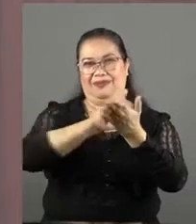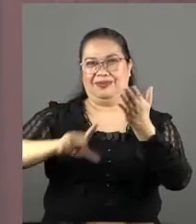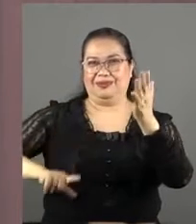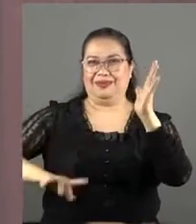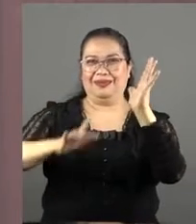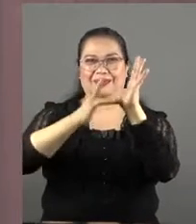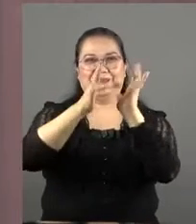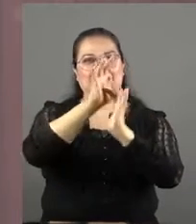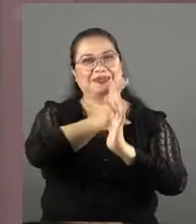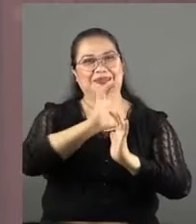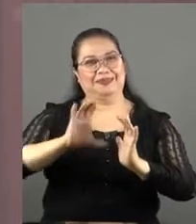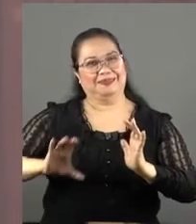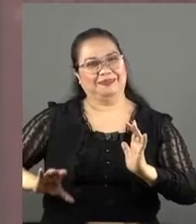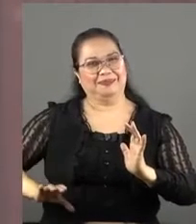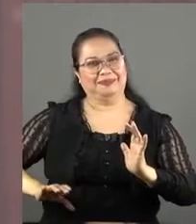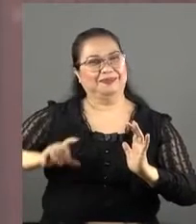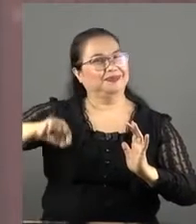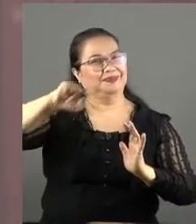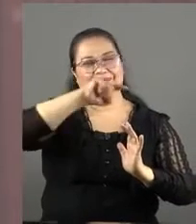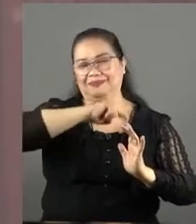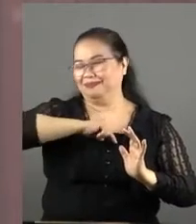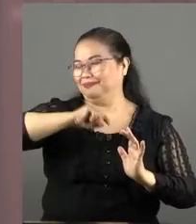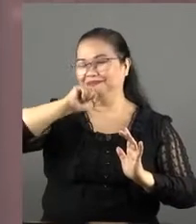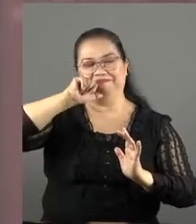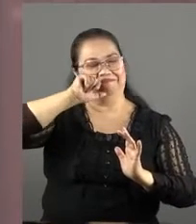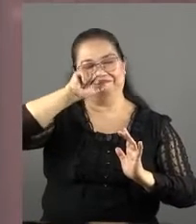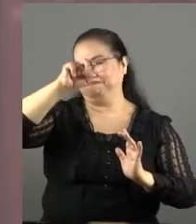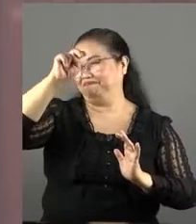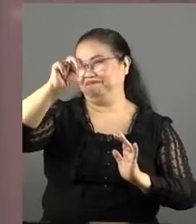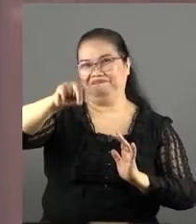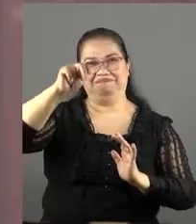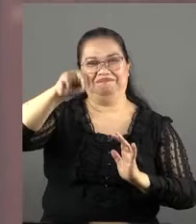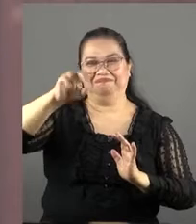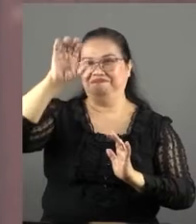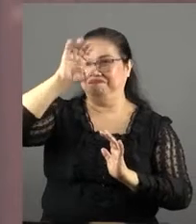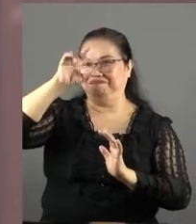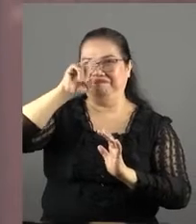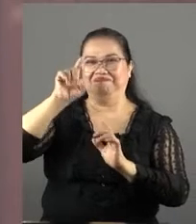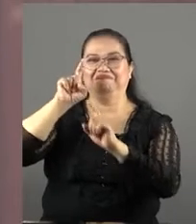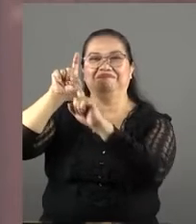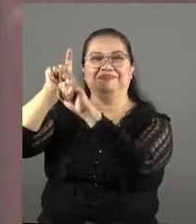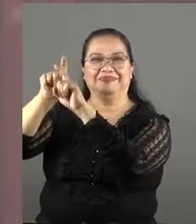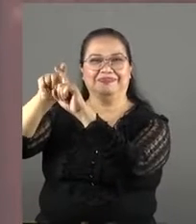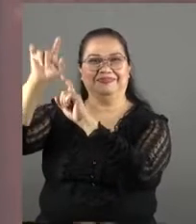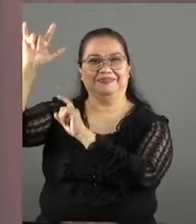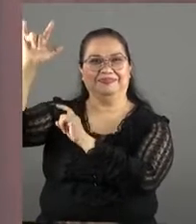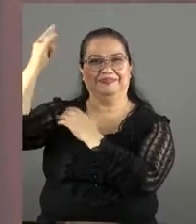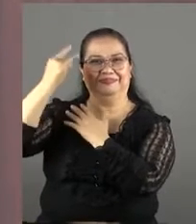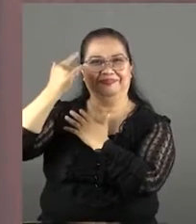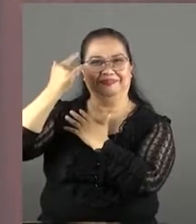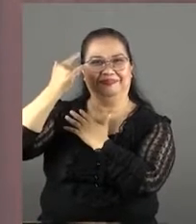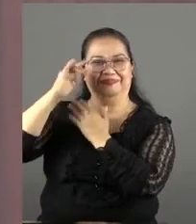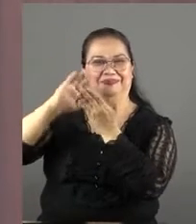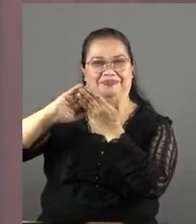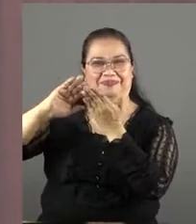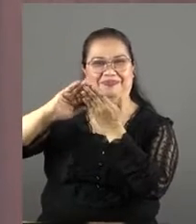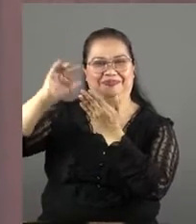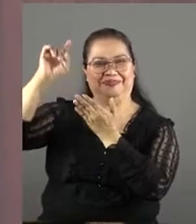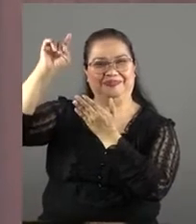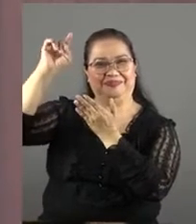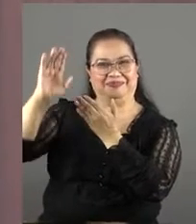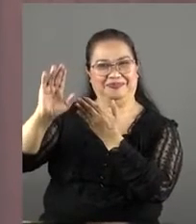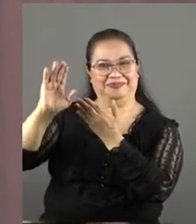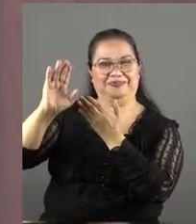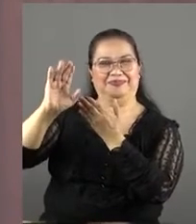Jesus Christ. We will never see the need to seek refuge in the love and forgiveness of God until we have